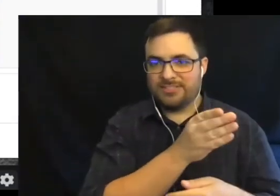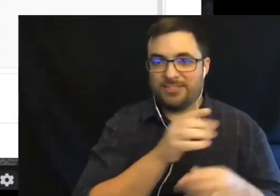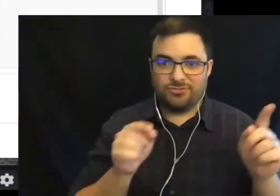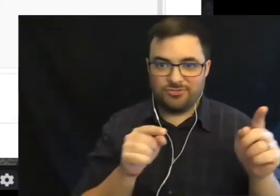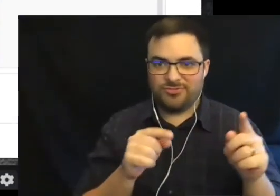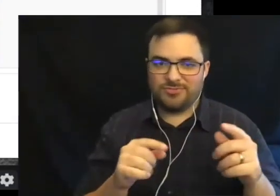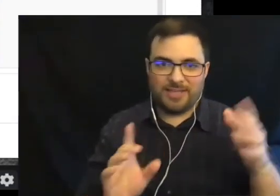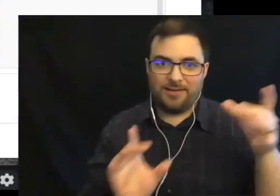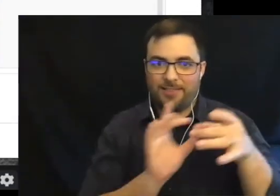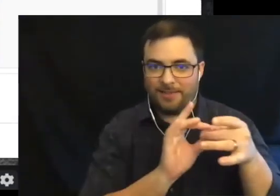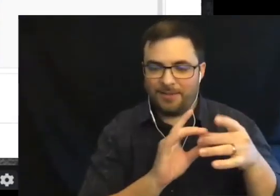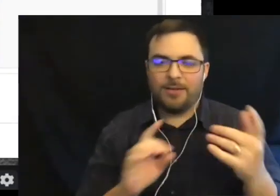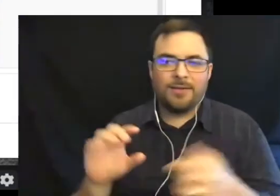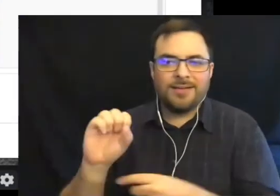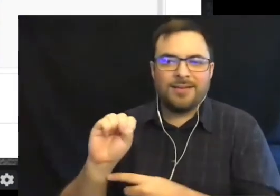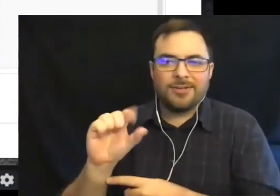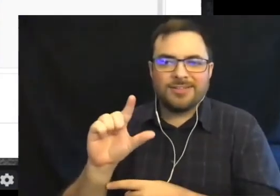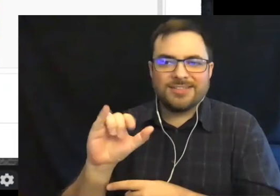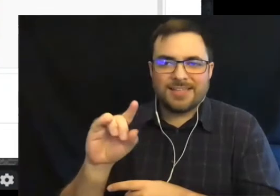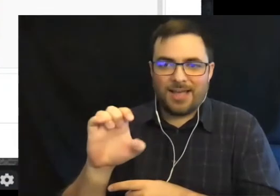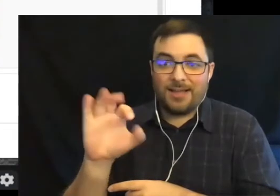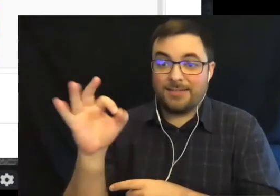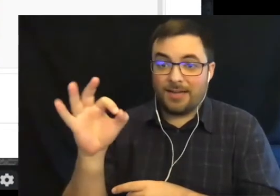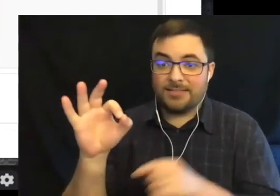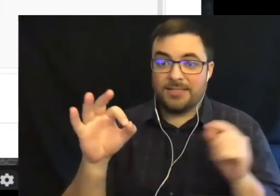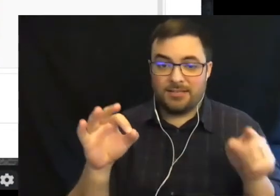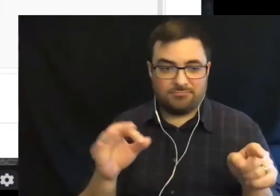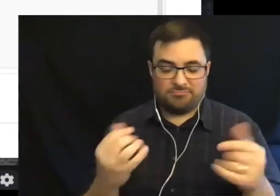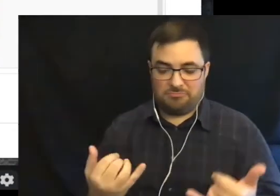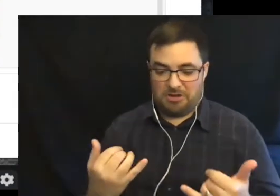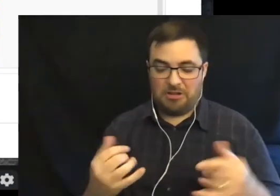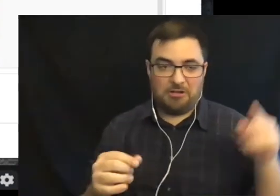check, I believe, was on slide 19. So then I just want to select